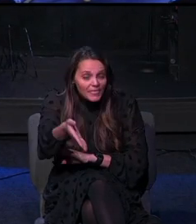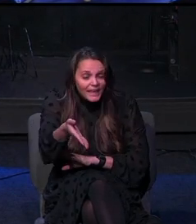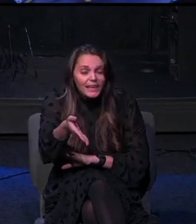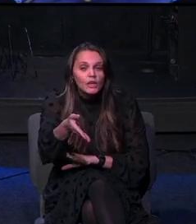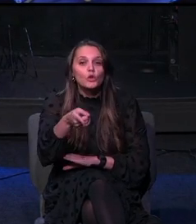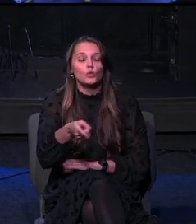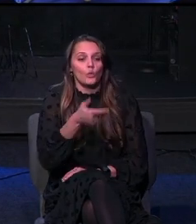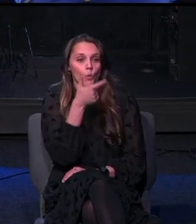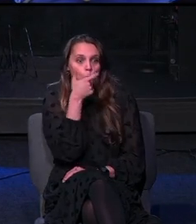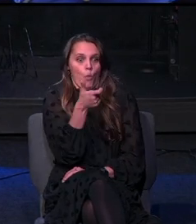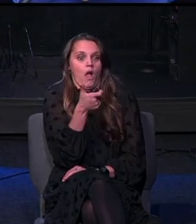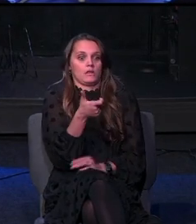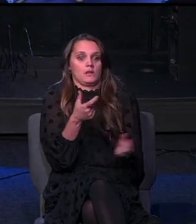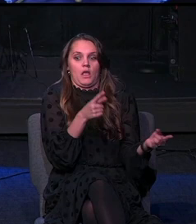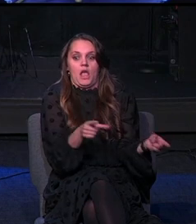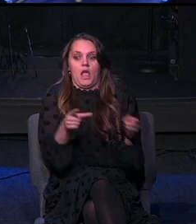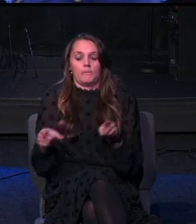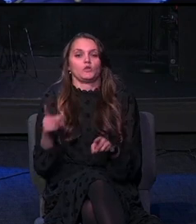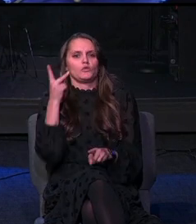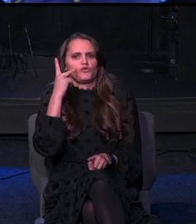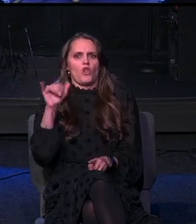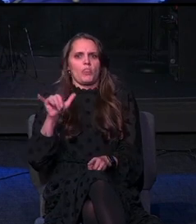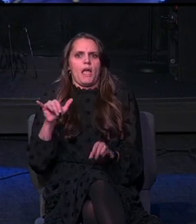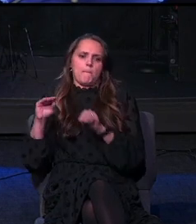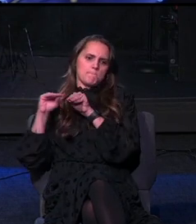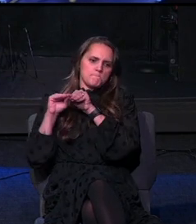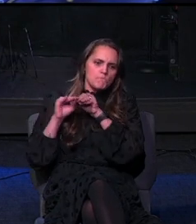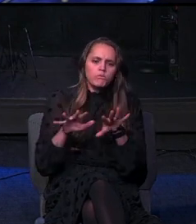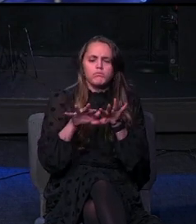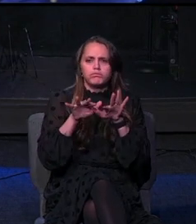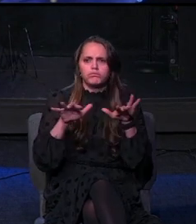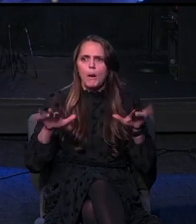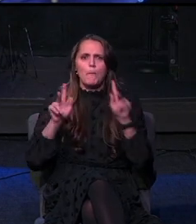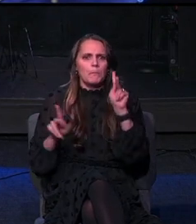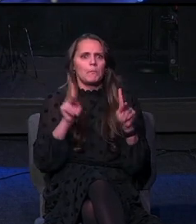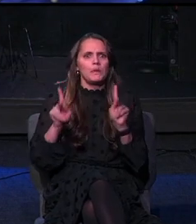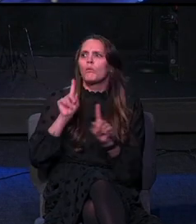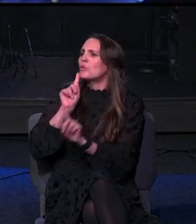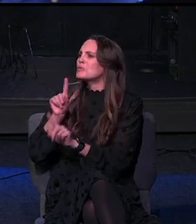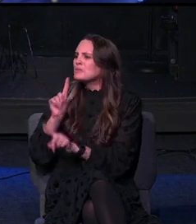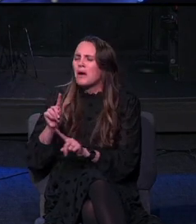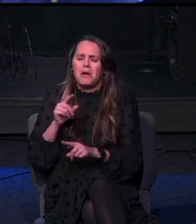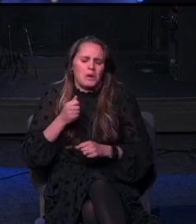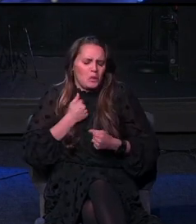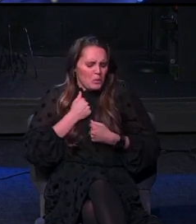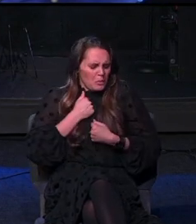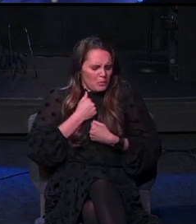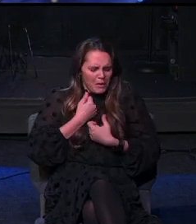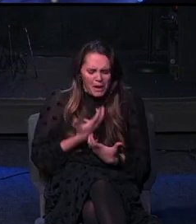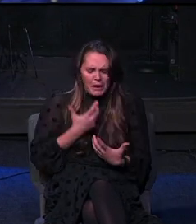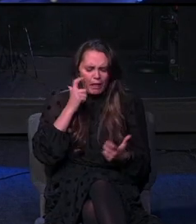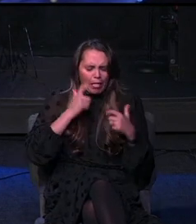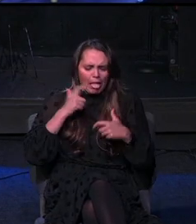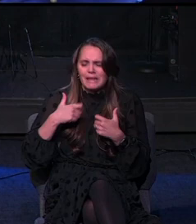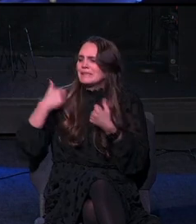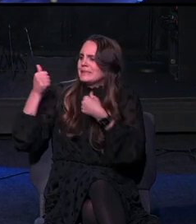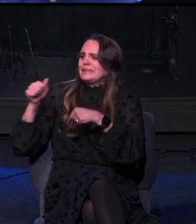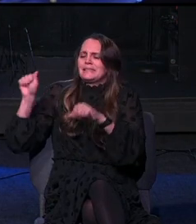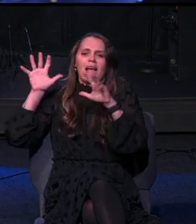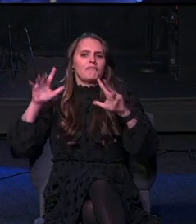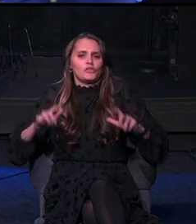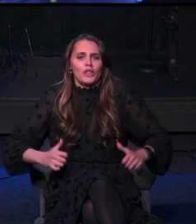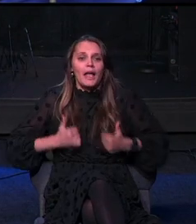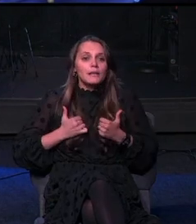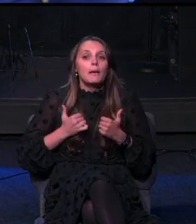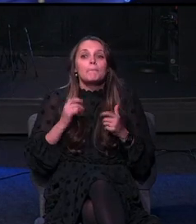this take place and you saw this movement and the people responding with weeping and people giving their lives and sacrifice, the